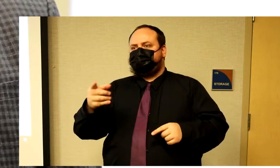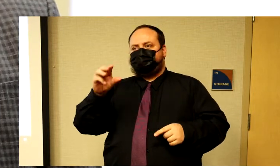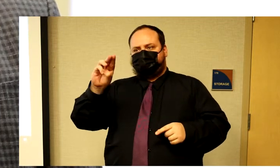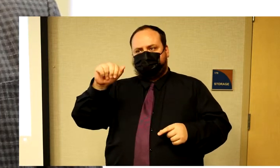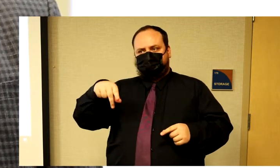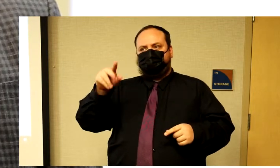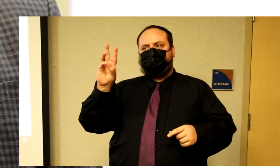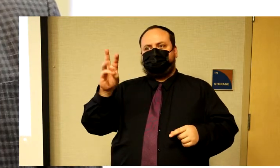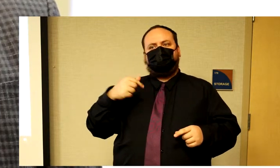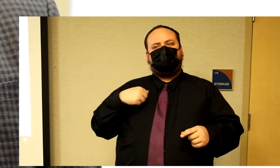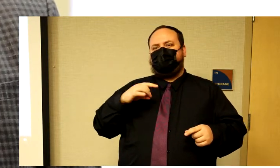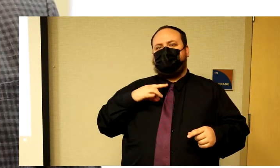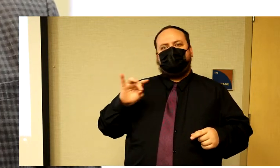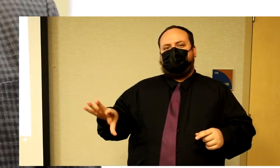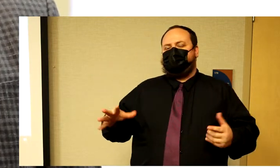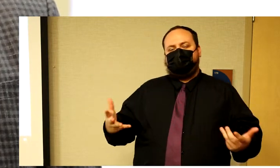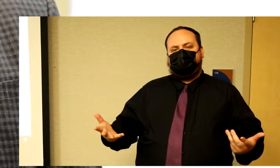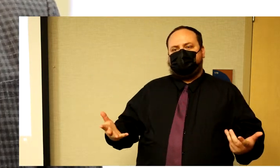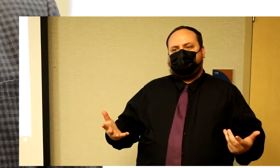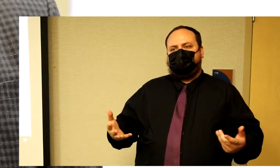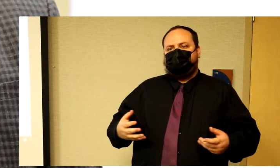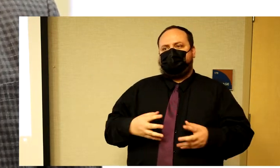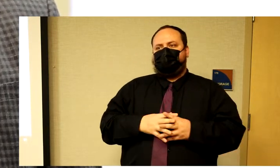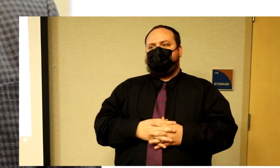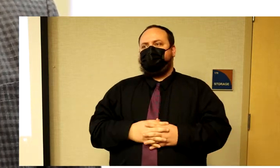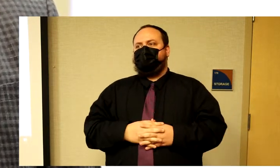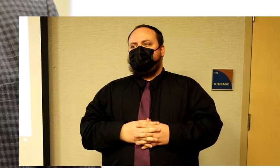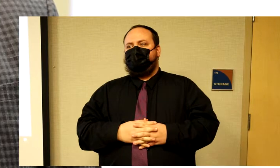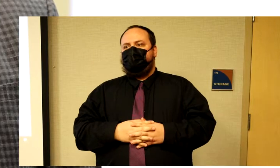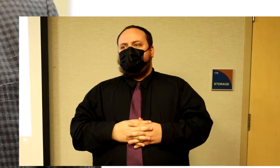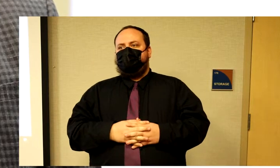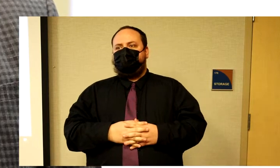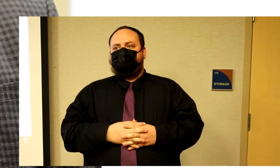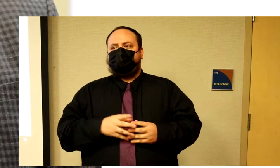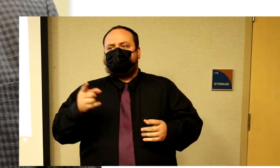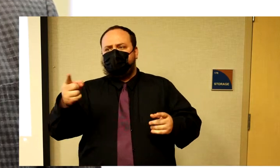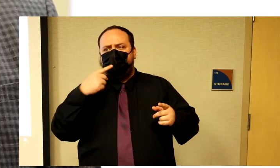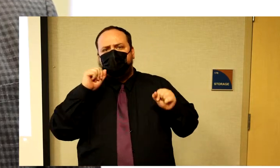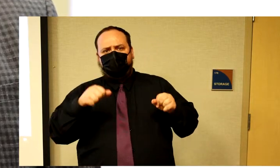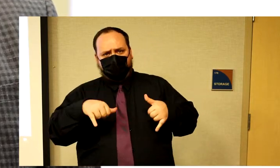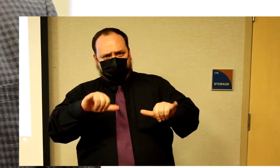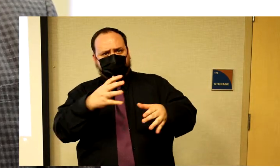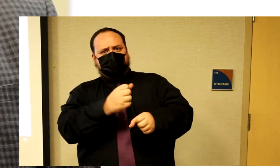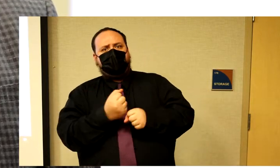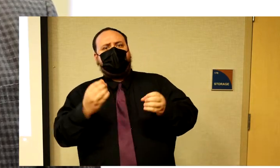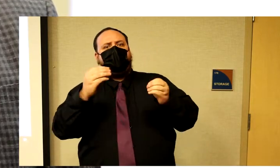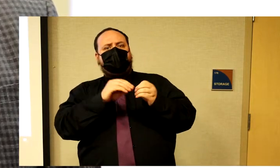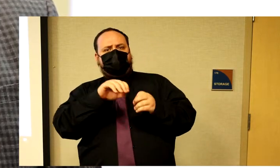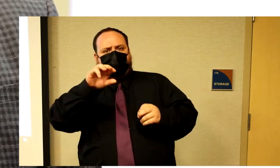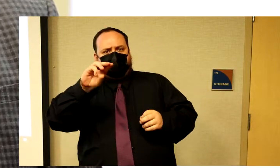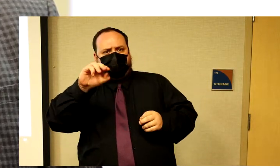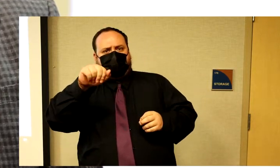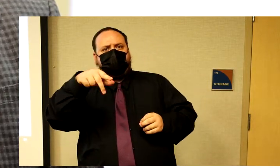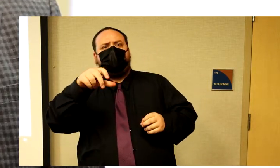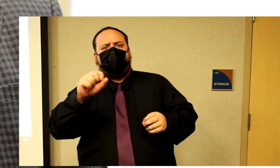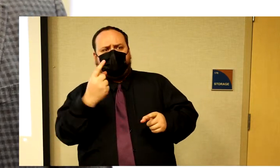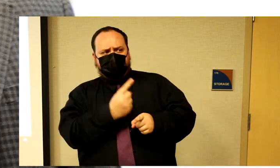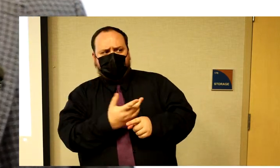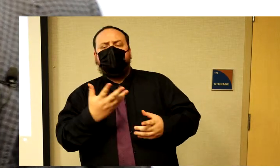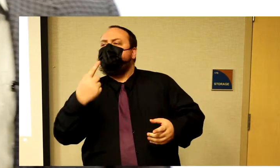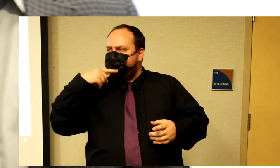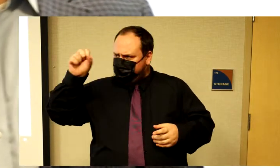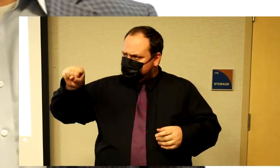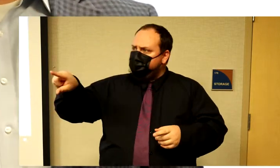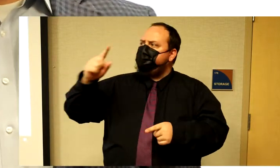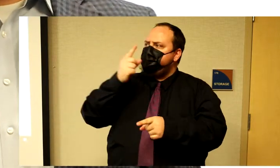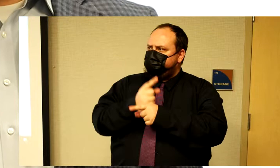But we Yeah, I could didn't still see get more maps. I said that. We could still get more maps. We Absolutely. We So